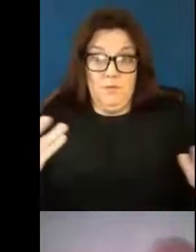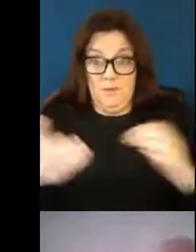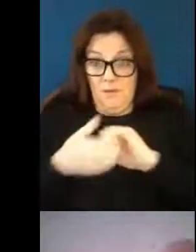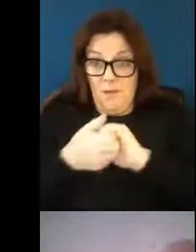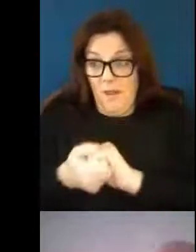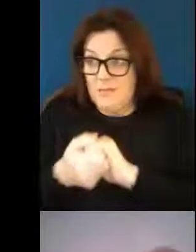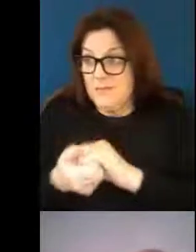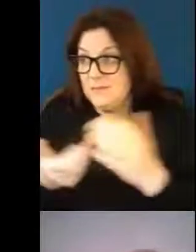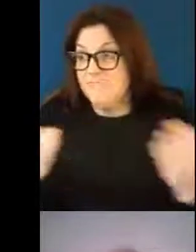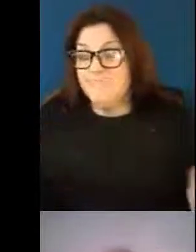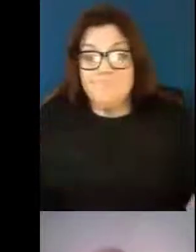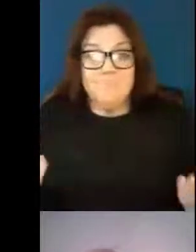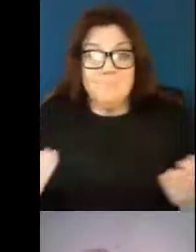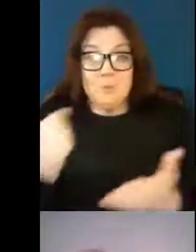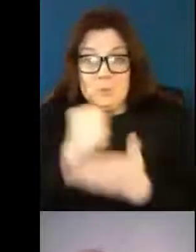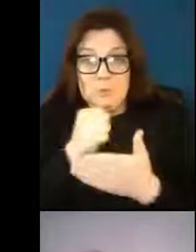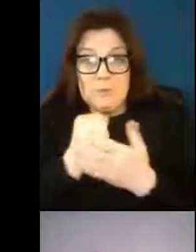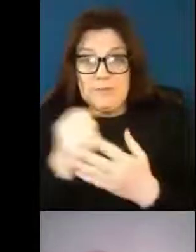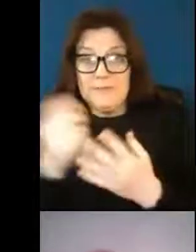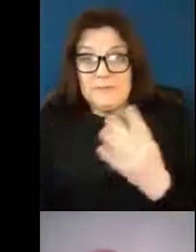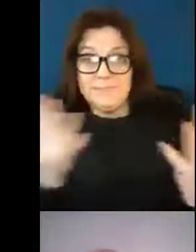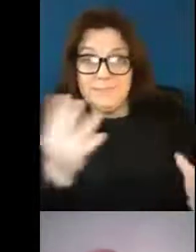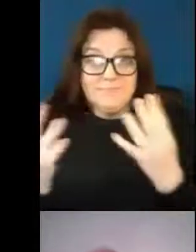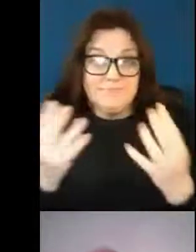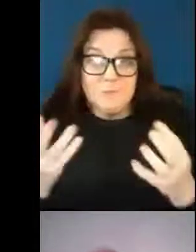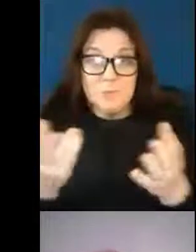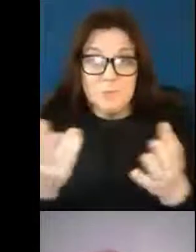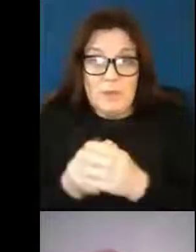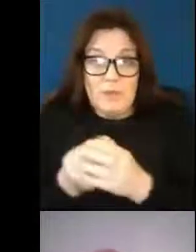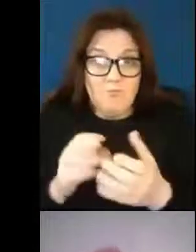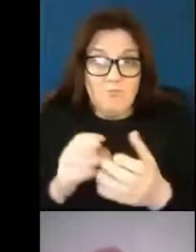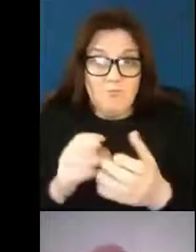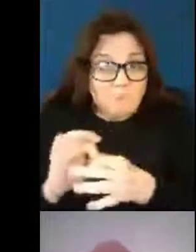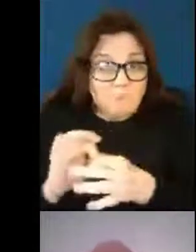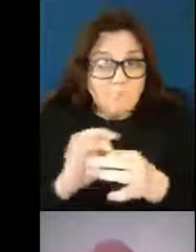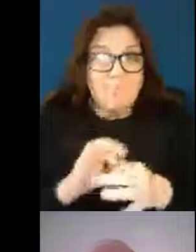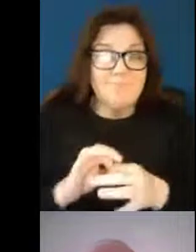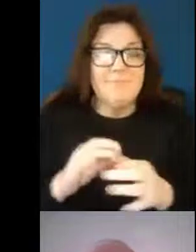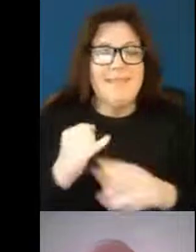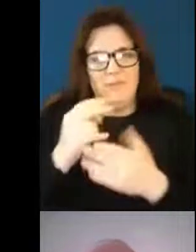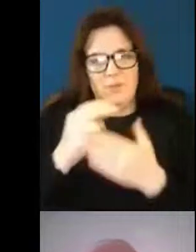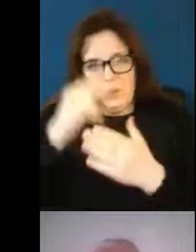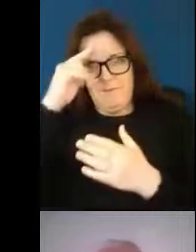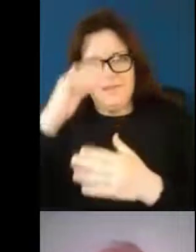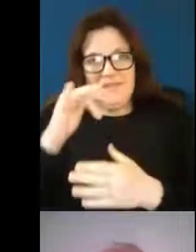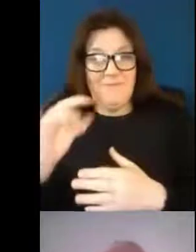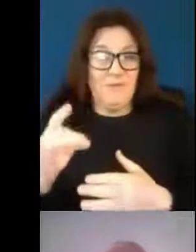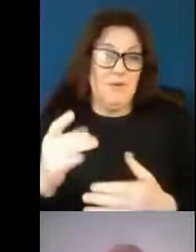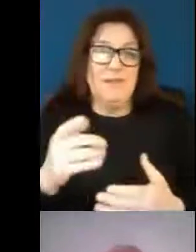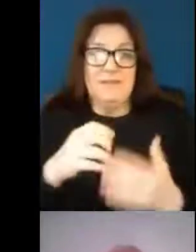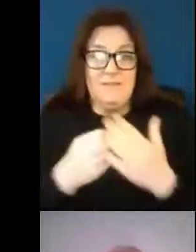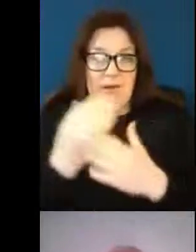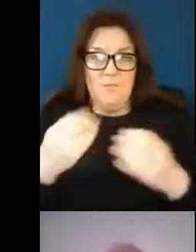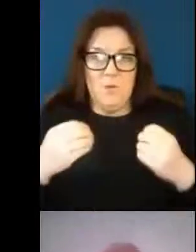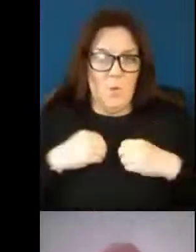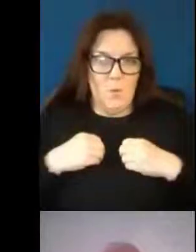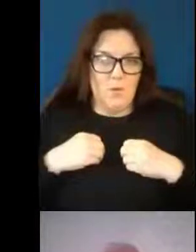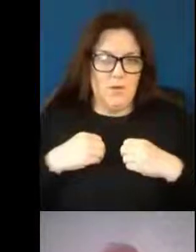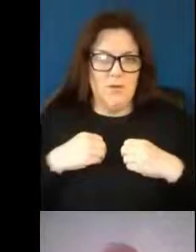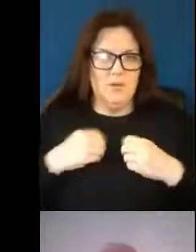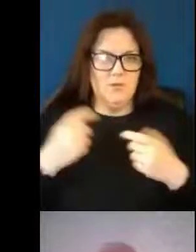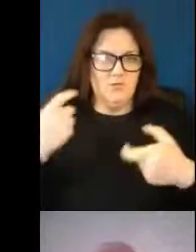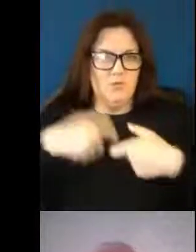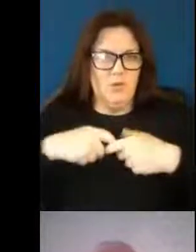colleagues and as students coming together within the University of Limerick to develop your own